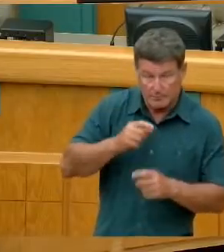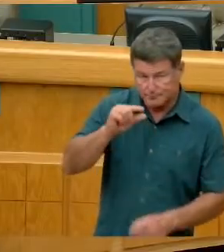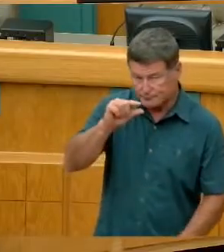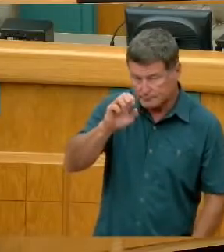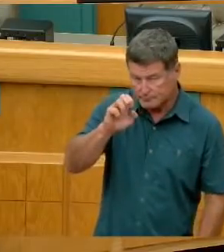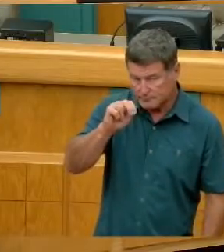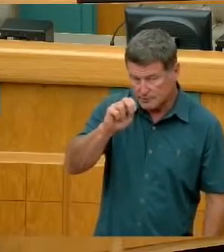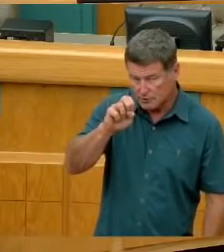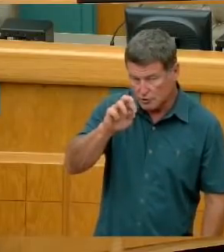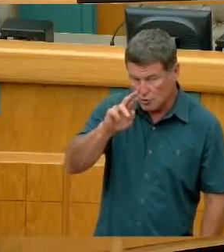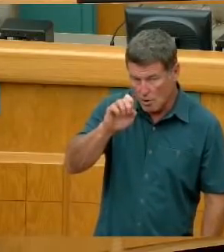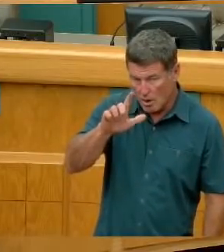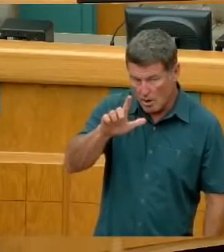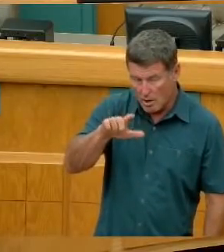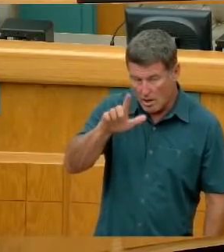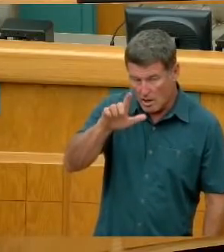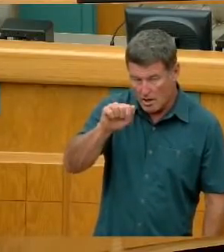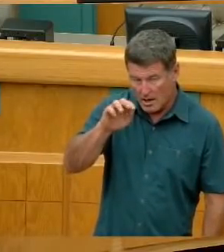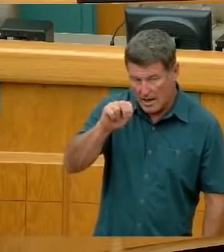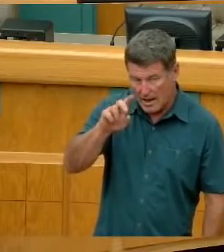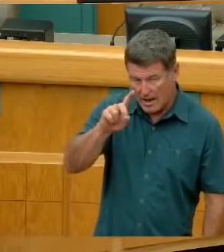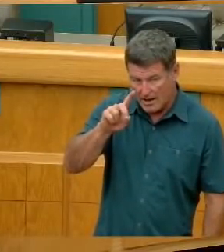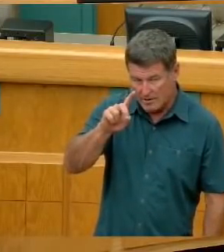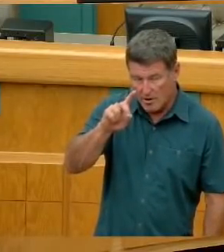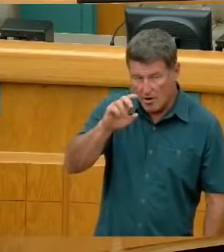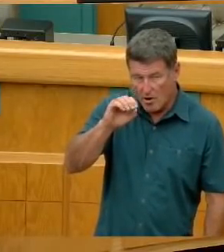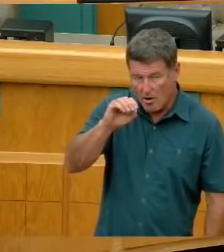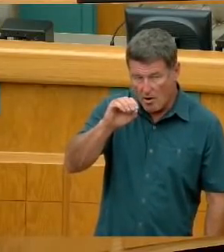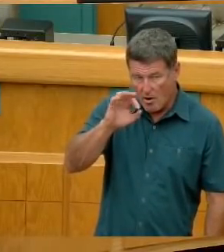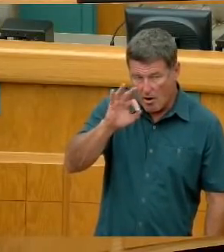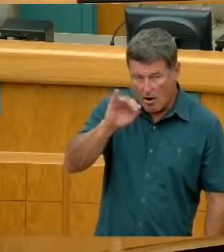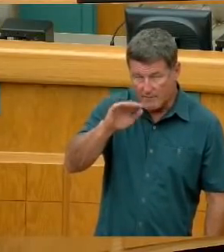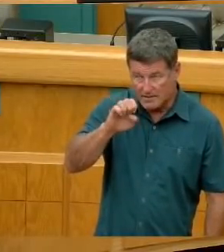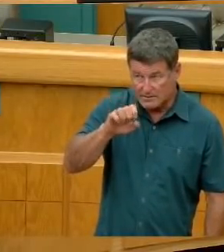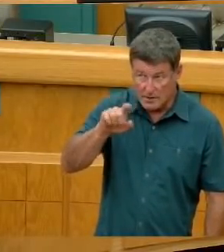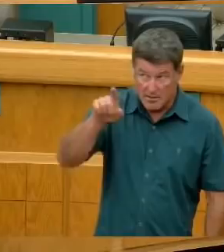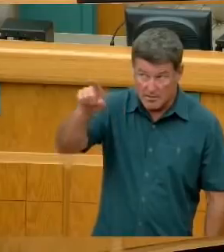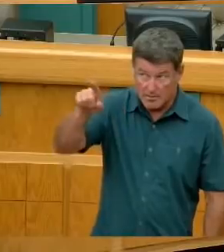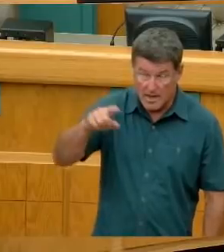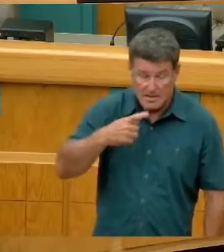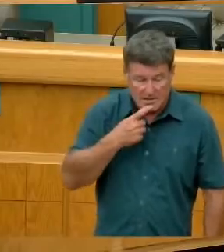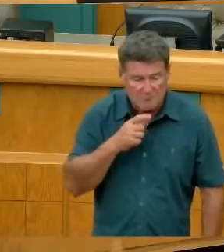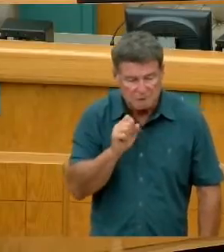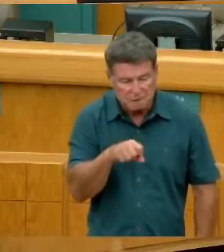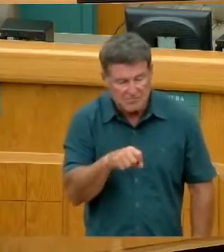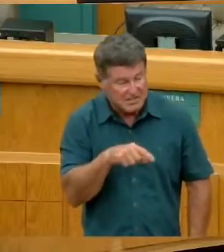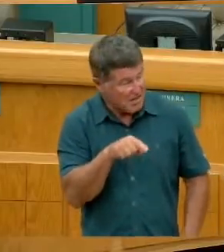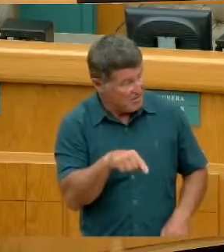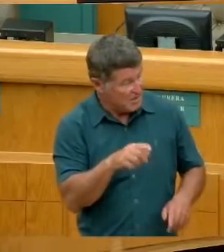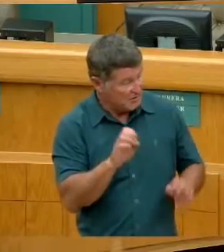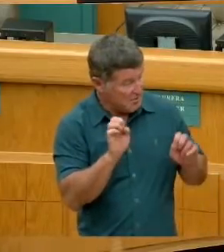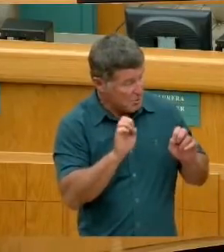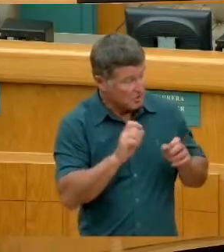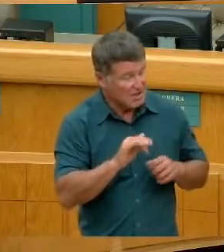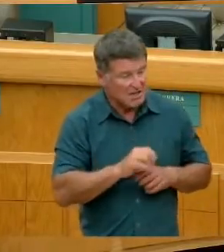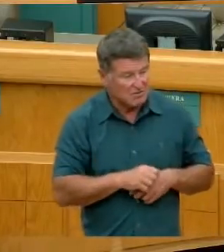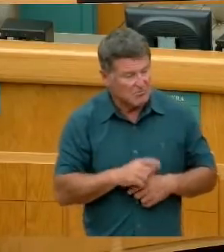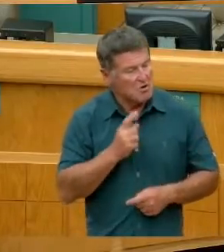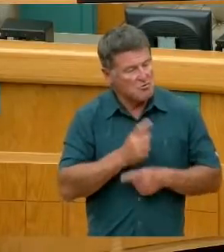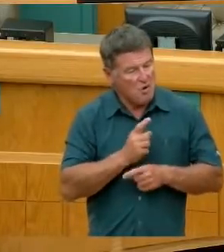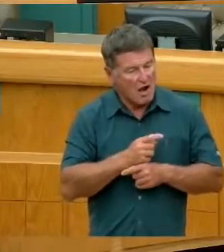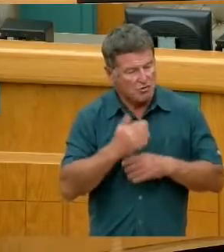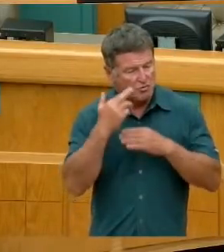get guidance from the General Land Office and they believe that this public emergency is a reasonable request to